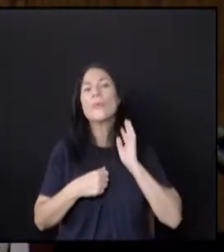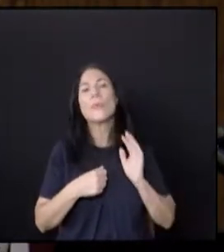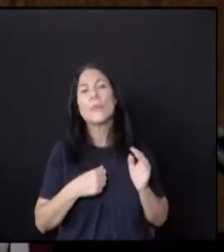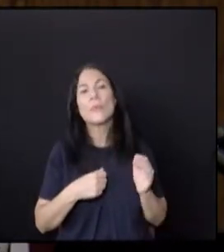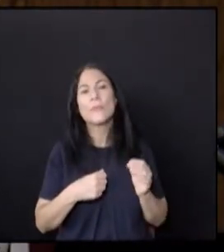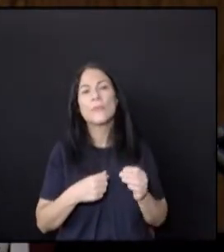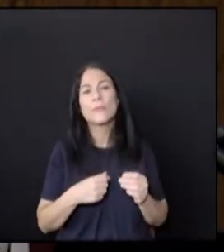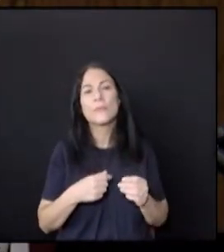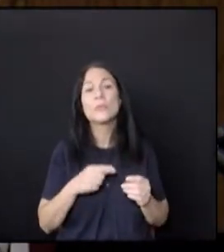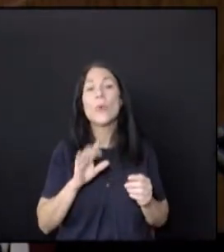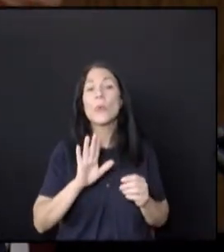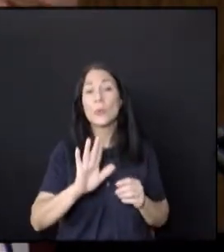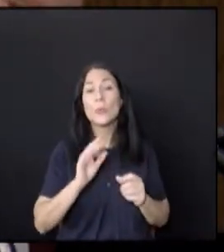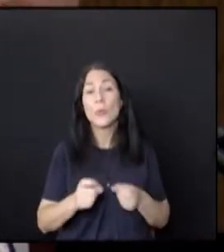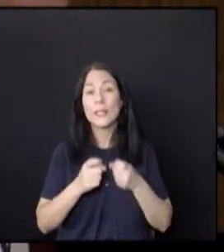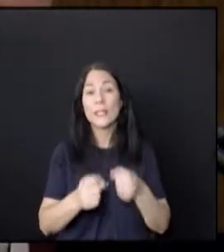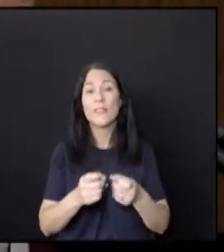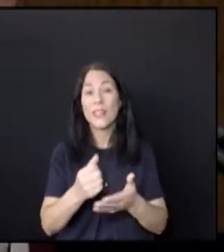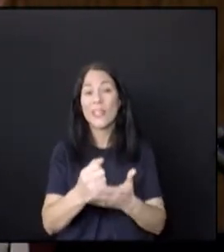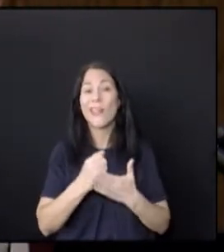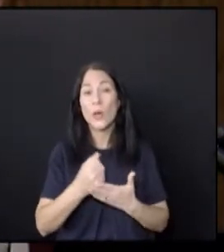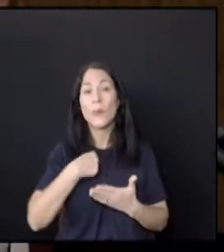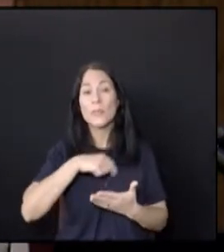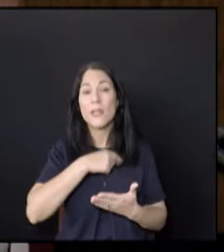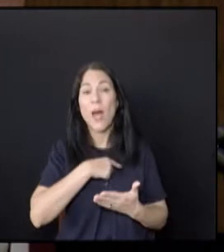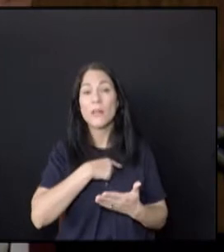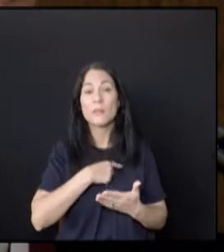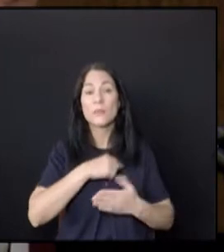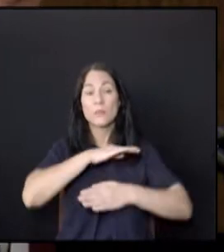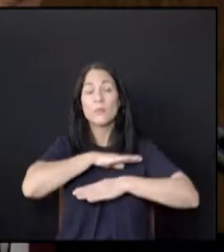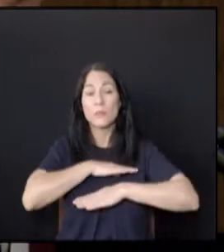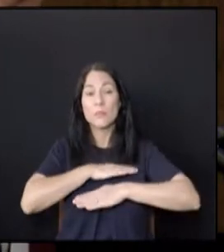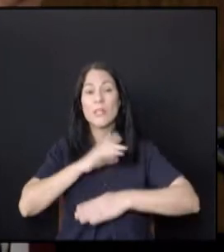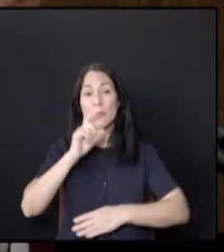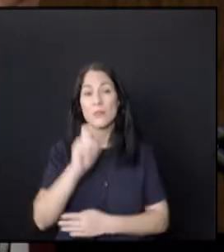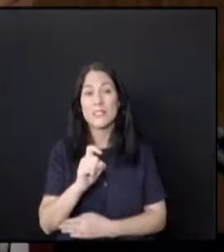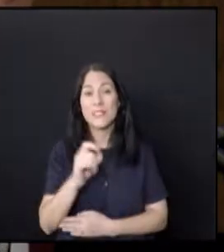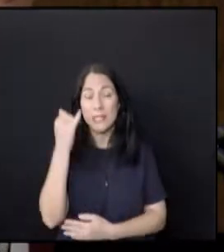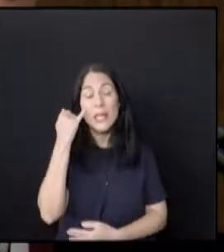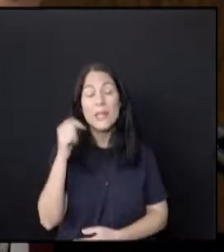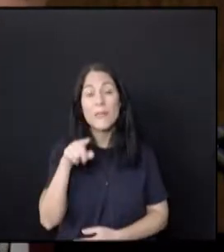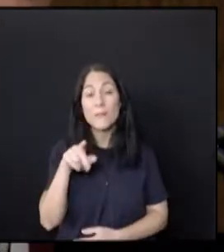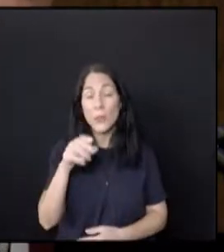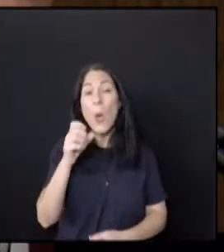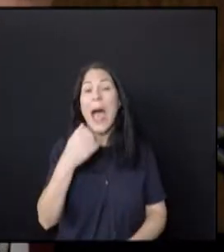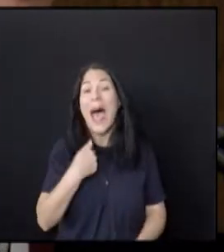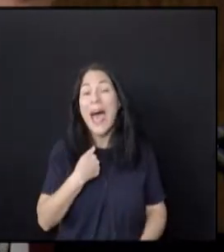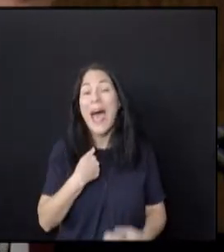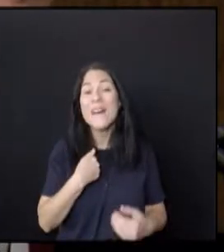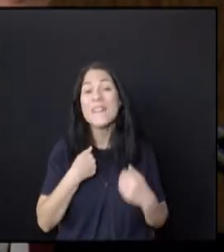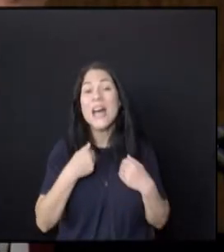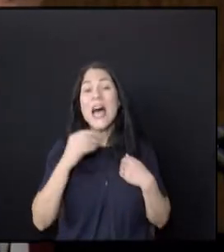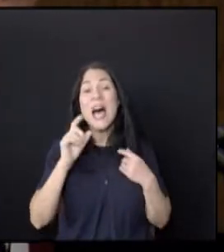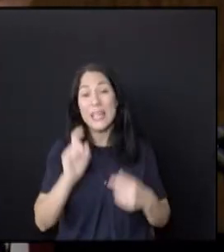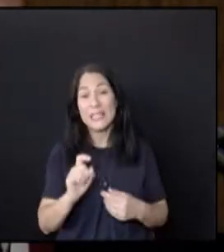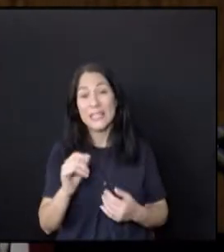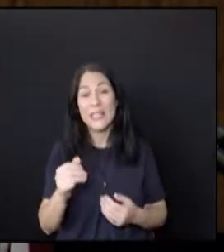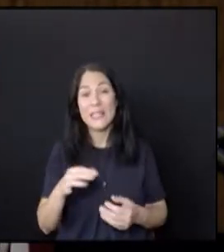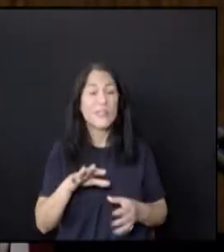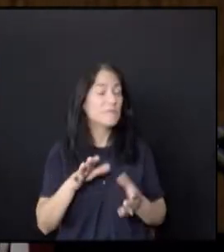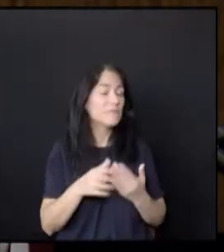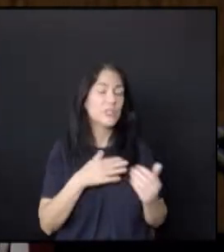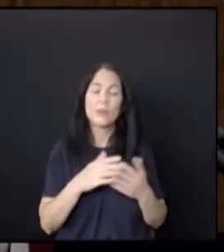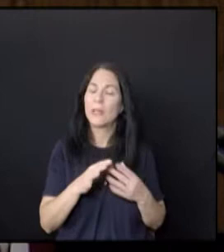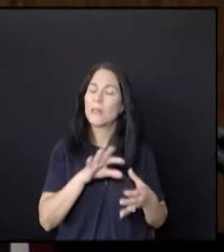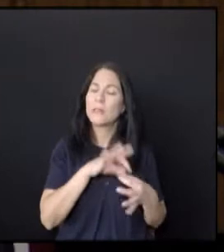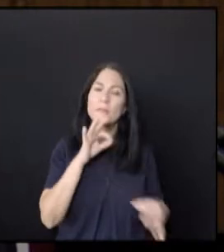needs that are happening right now. And if there's a need that you have right now, I wanna encourage you to reach out to us. If it's spiritual